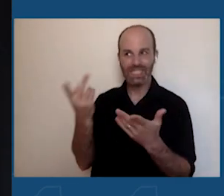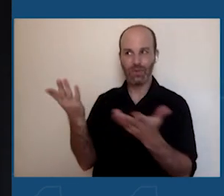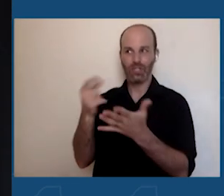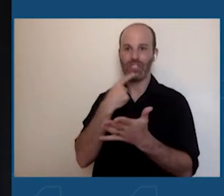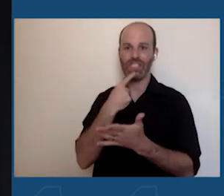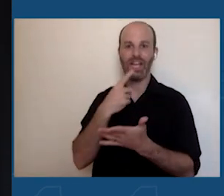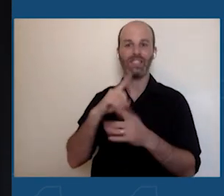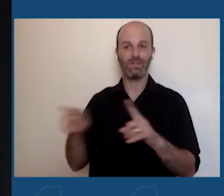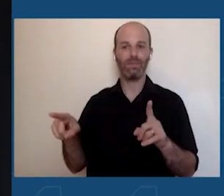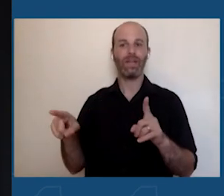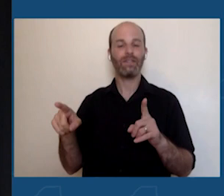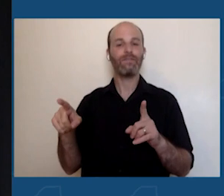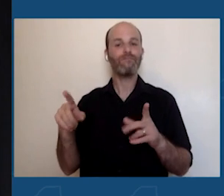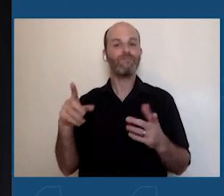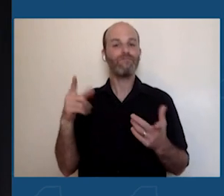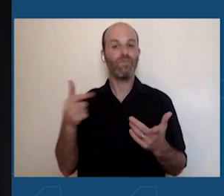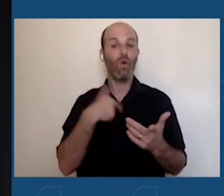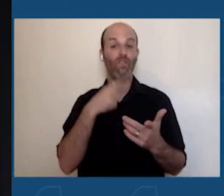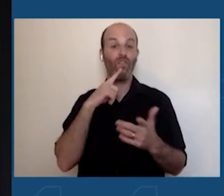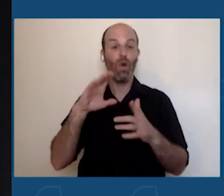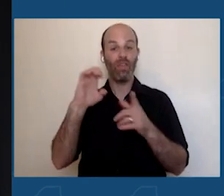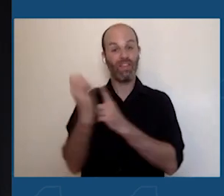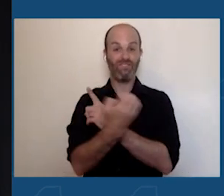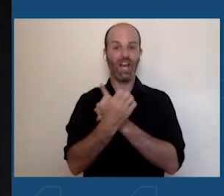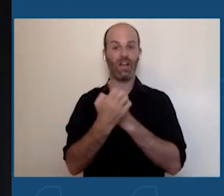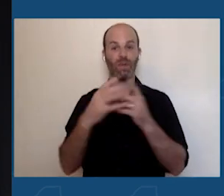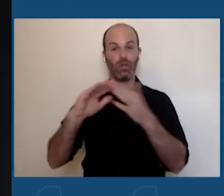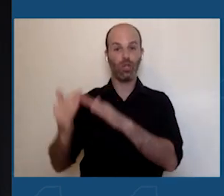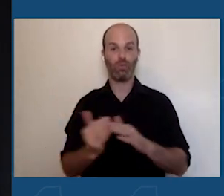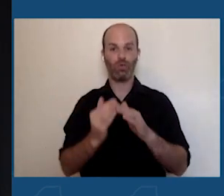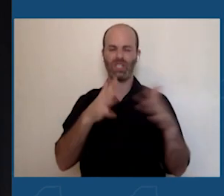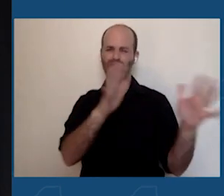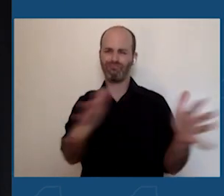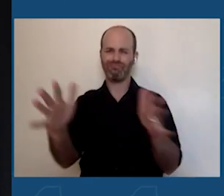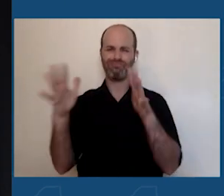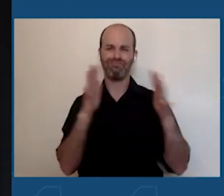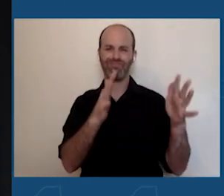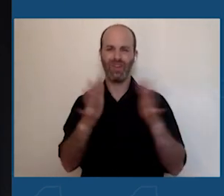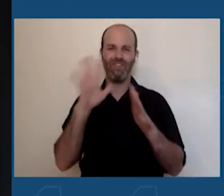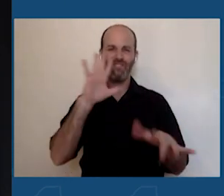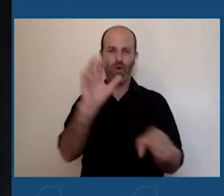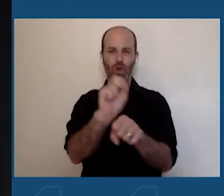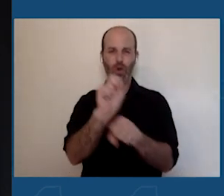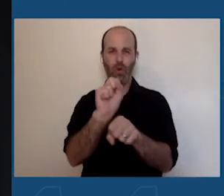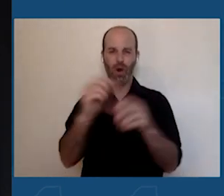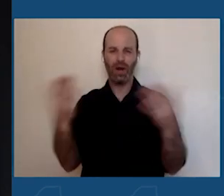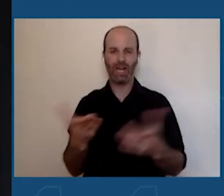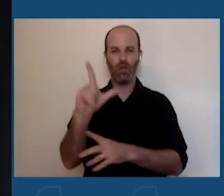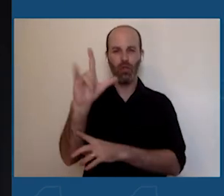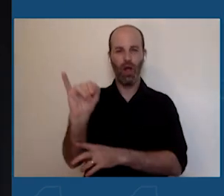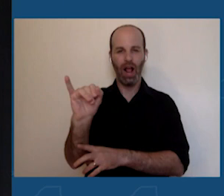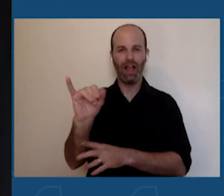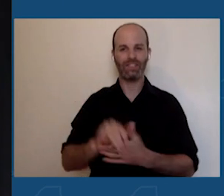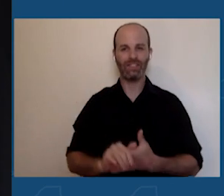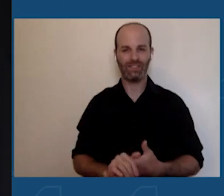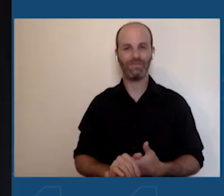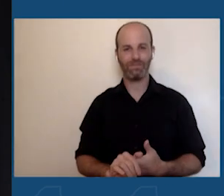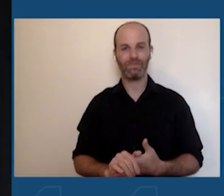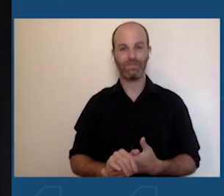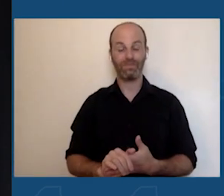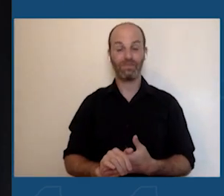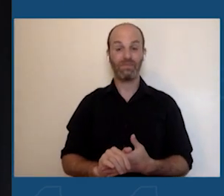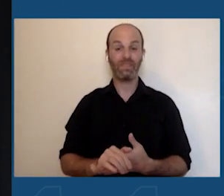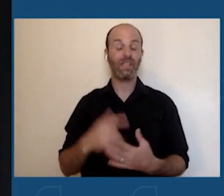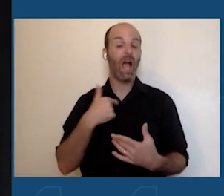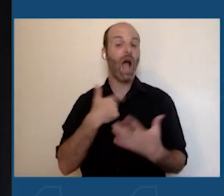But to the environmental community, let's give yourselves a really big hand right now for all the work you do here in Long Island. I just want